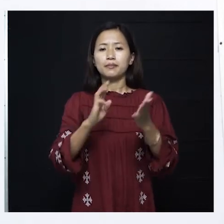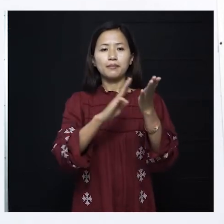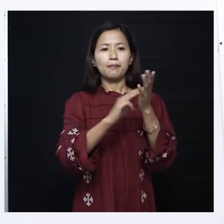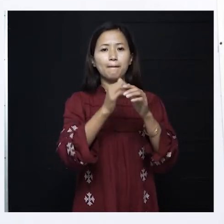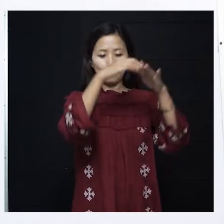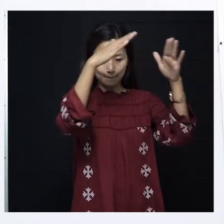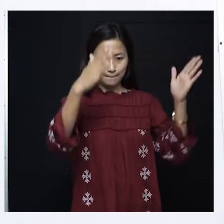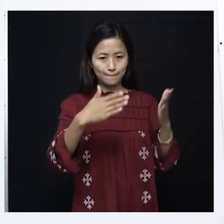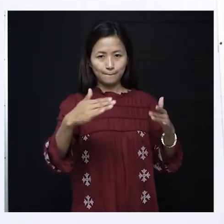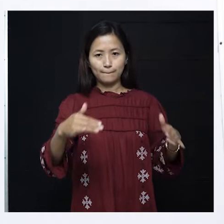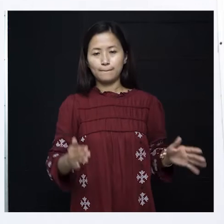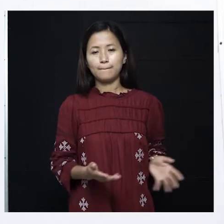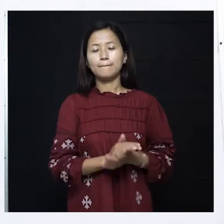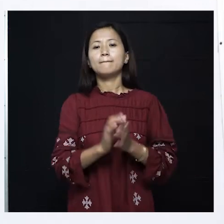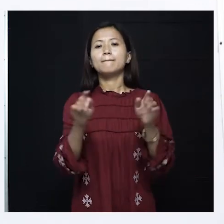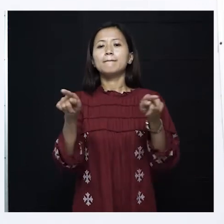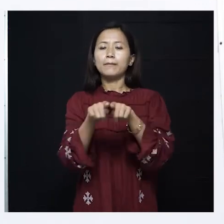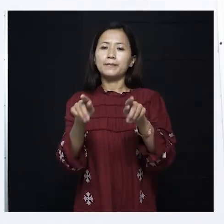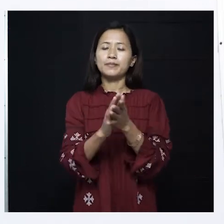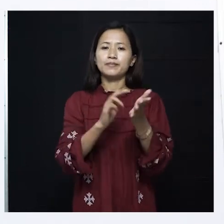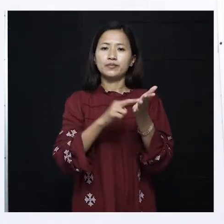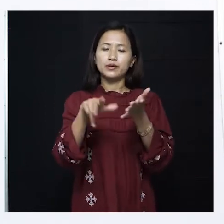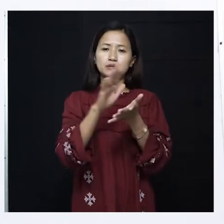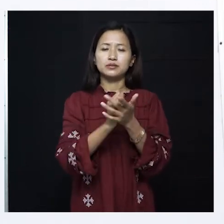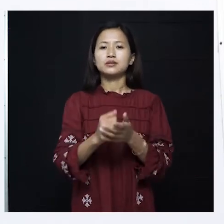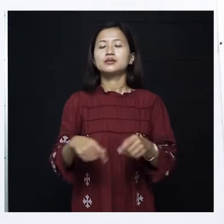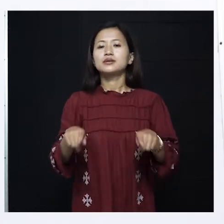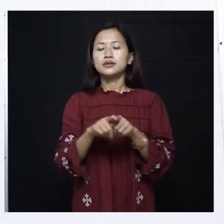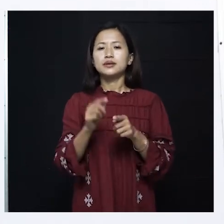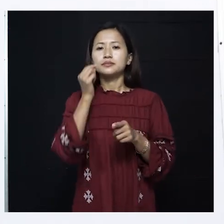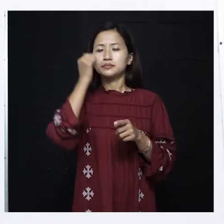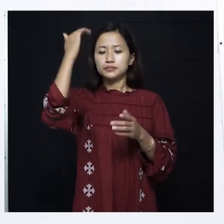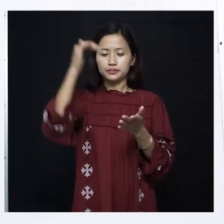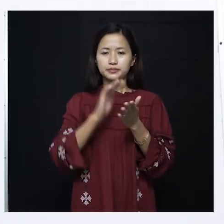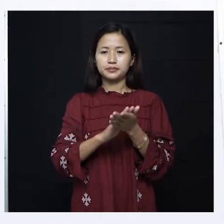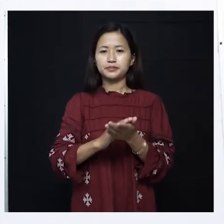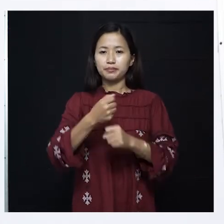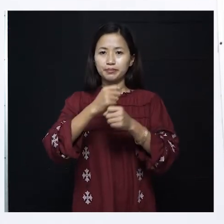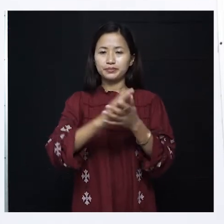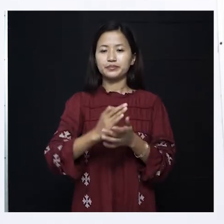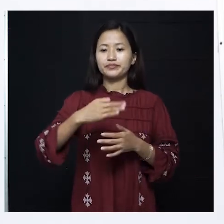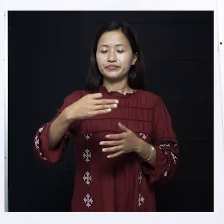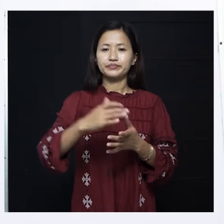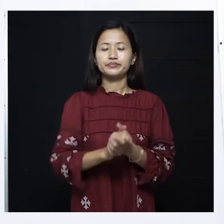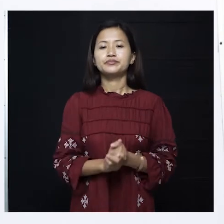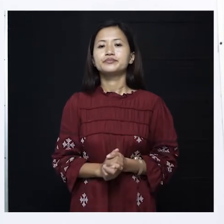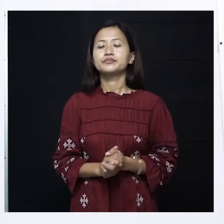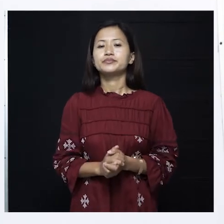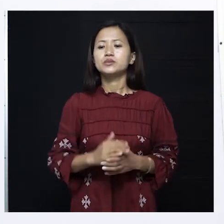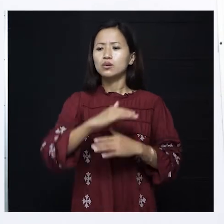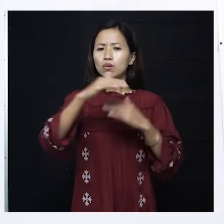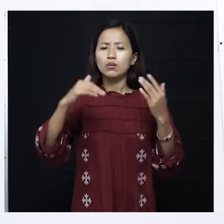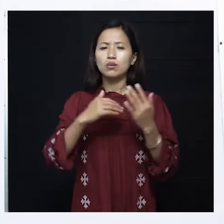a map that is showing both natural and man-made features. Okay, so a map where you can see